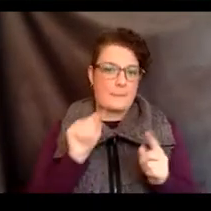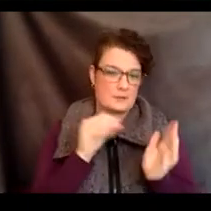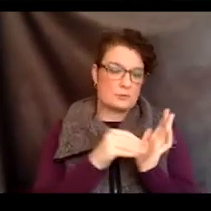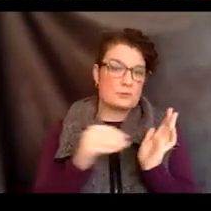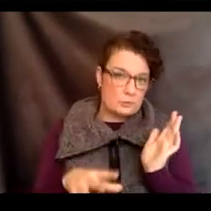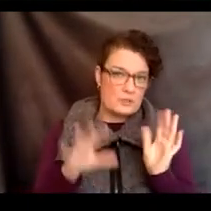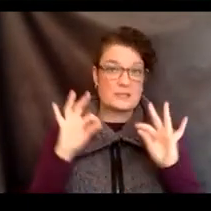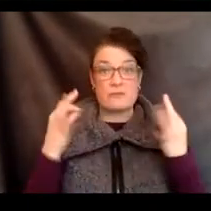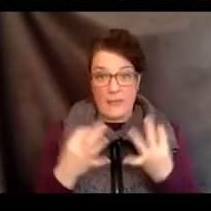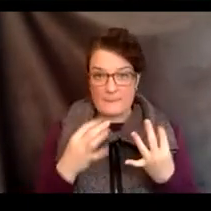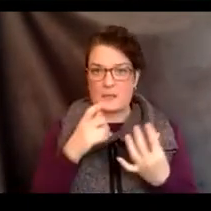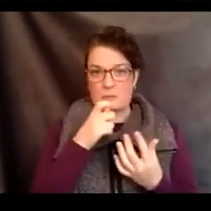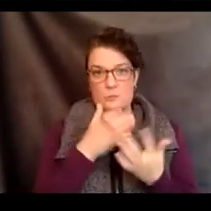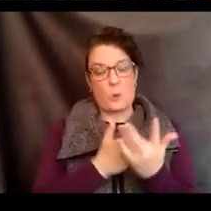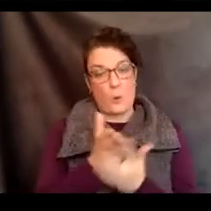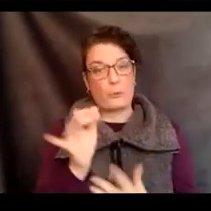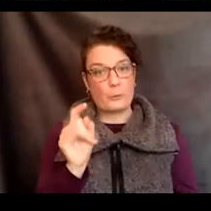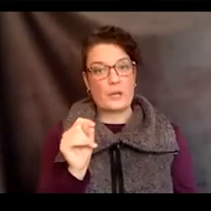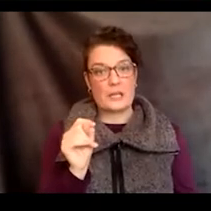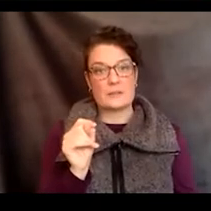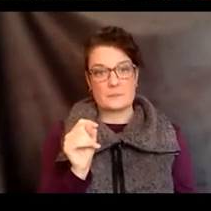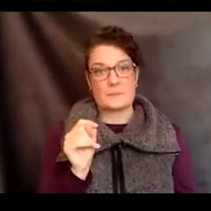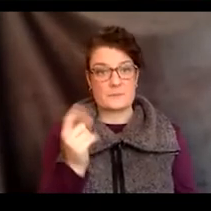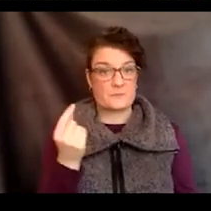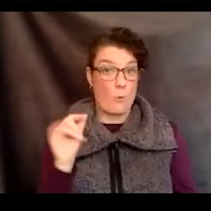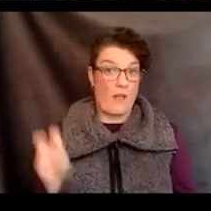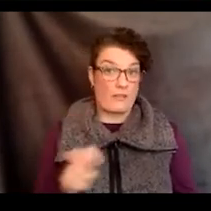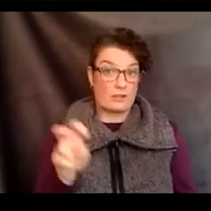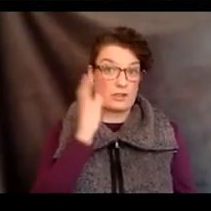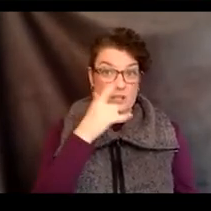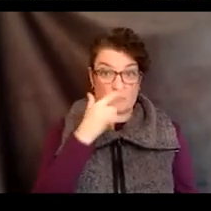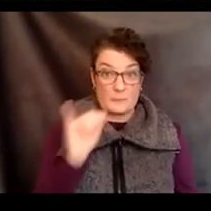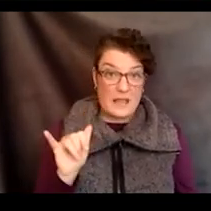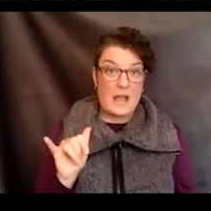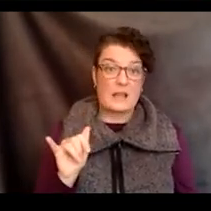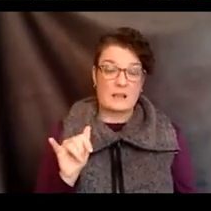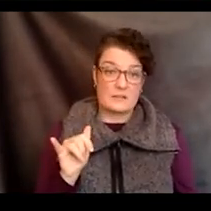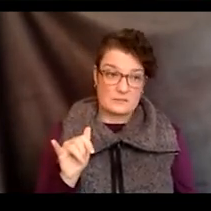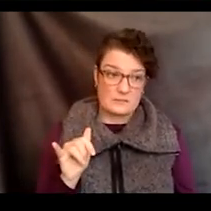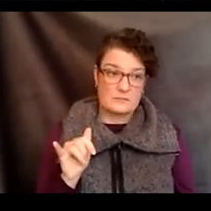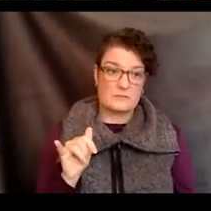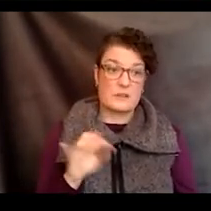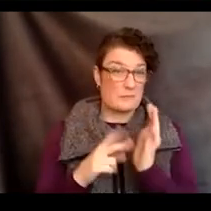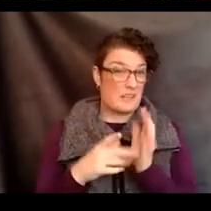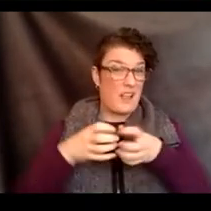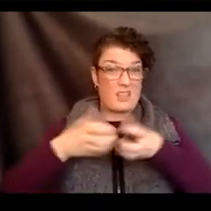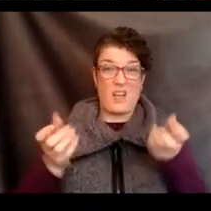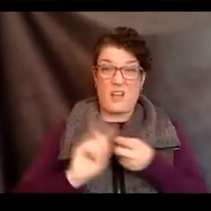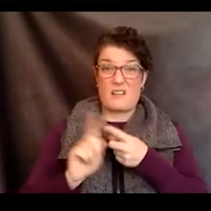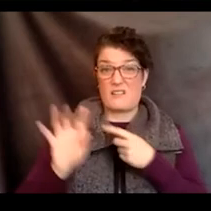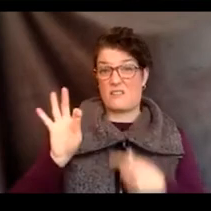and families that are going through it and what that journey is going to be like. I mean, I think there's a lot of factors that